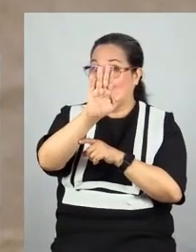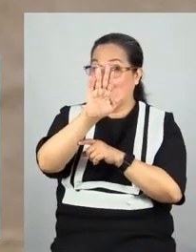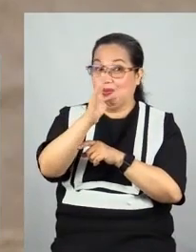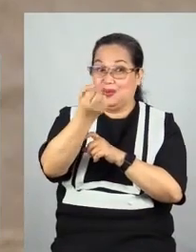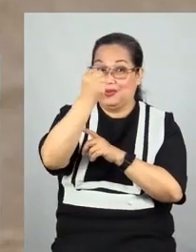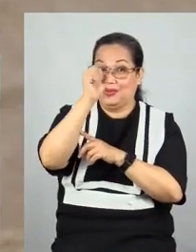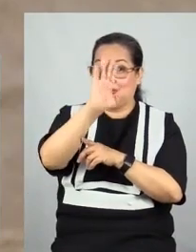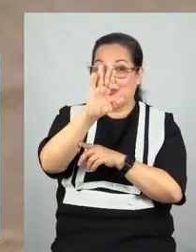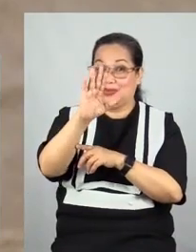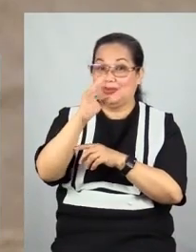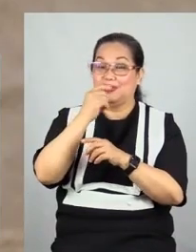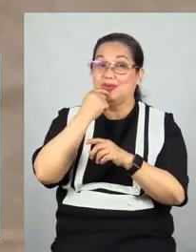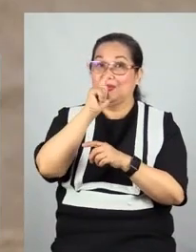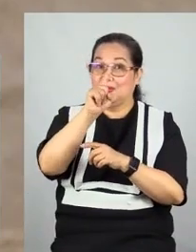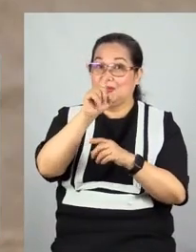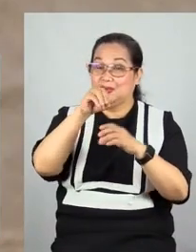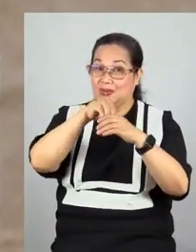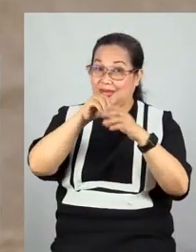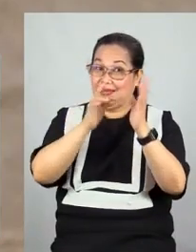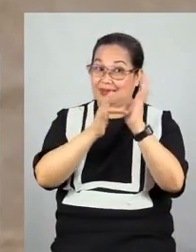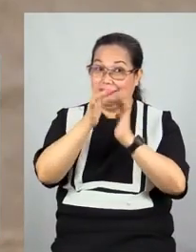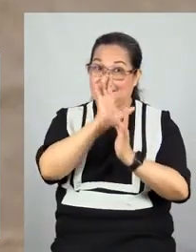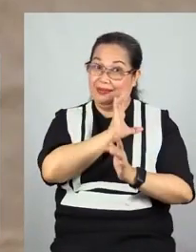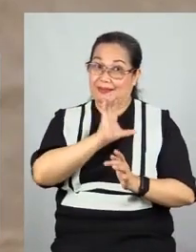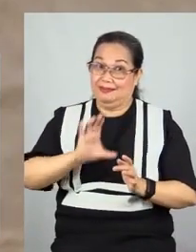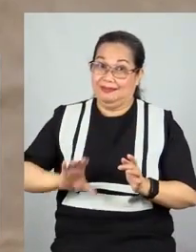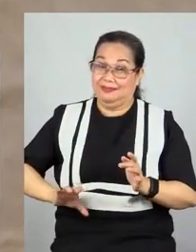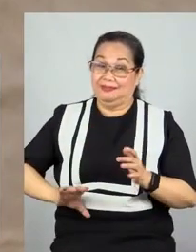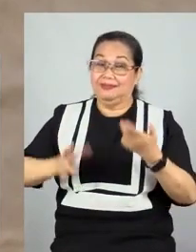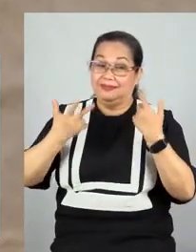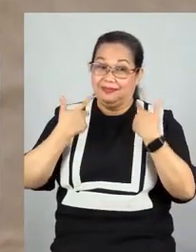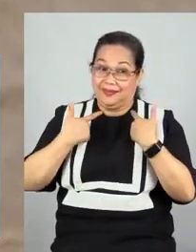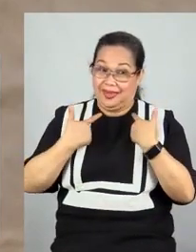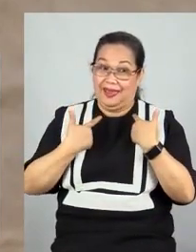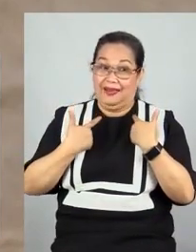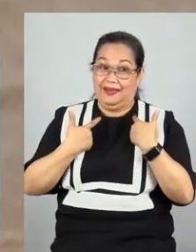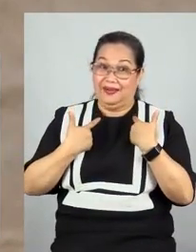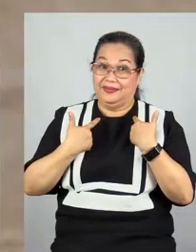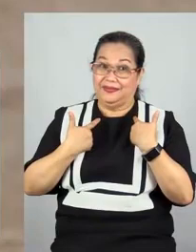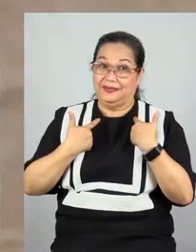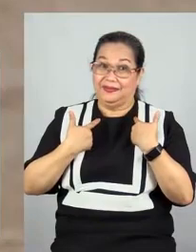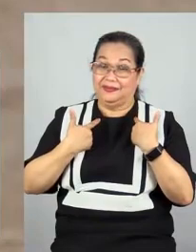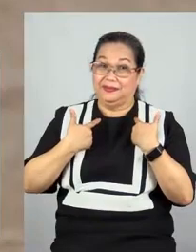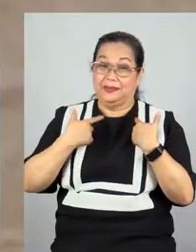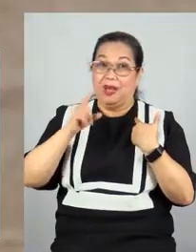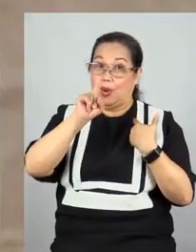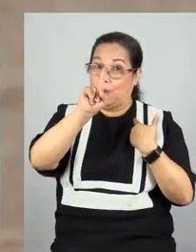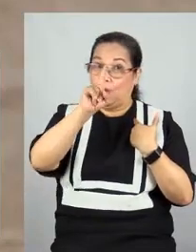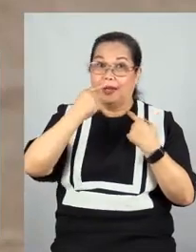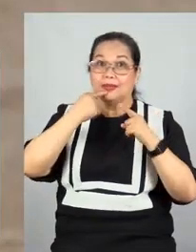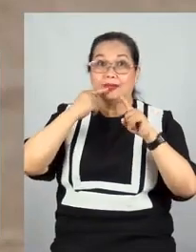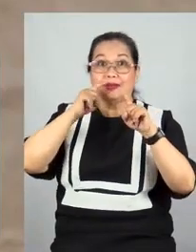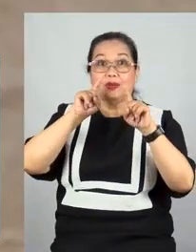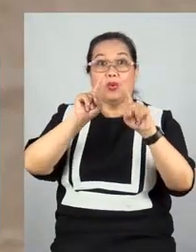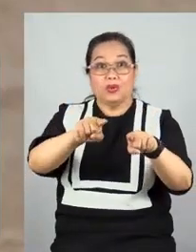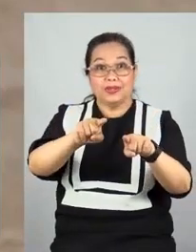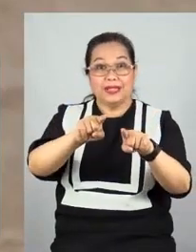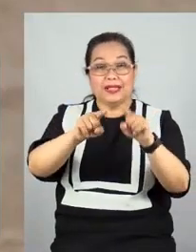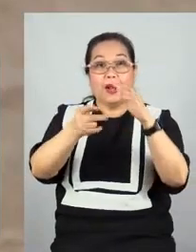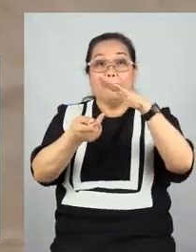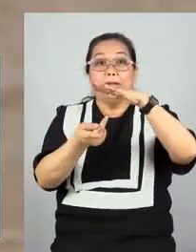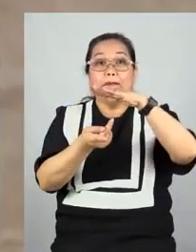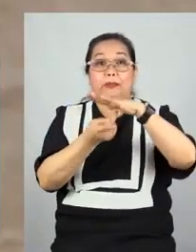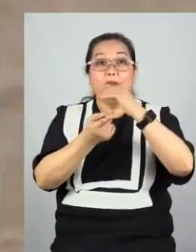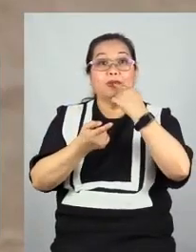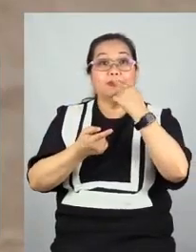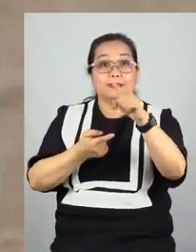yours in Christ Jesus. So meron pong inuutos sa atin ang Apostol Pablo. Sabi niya,